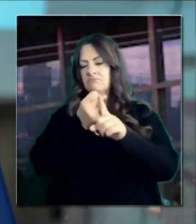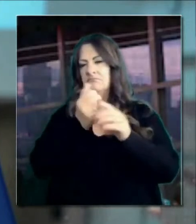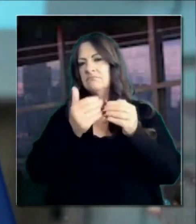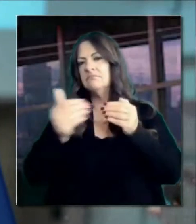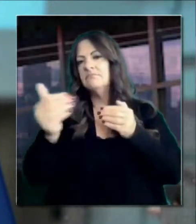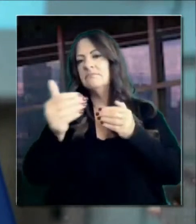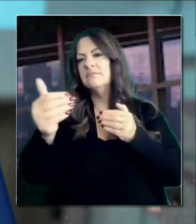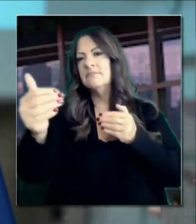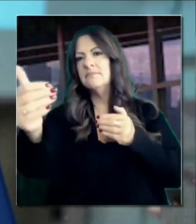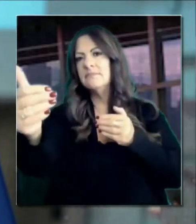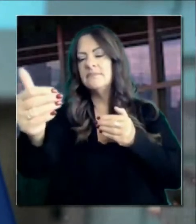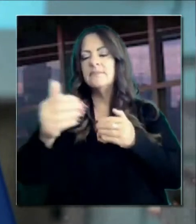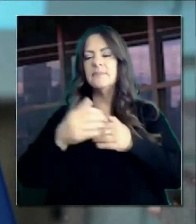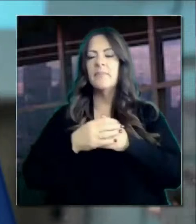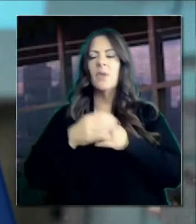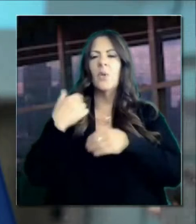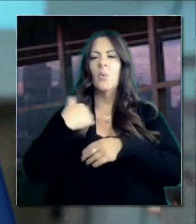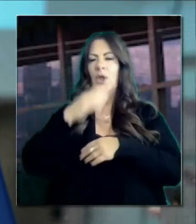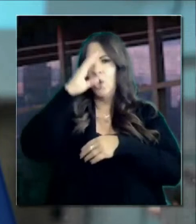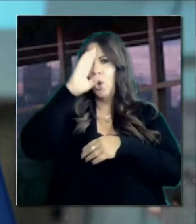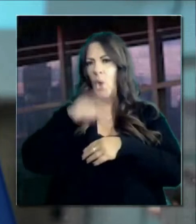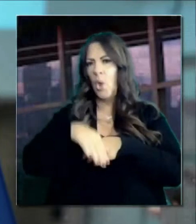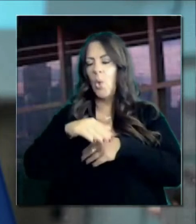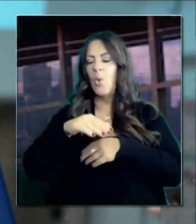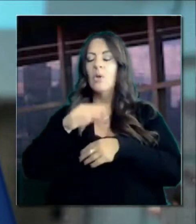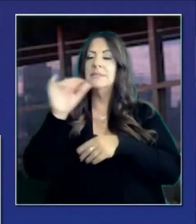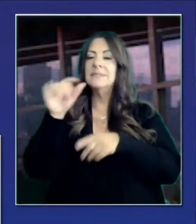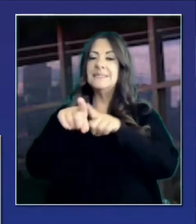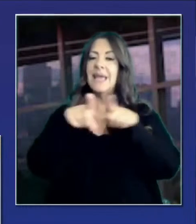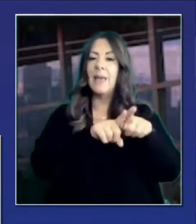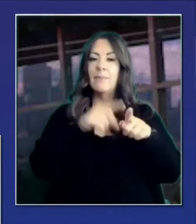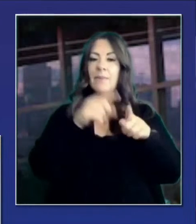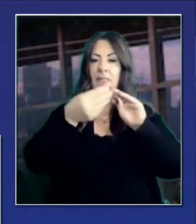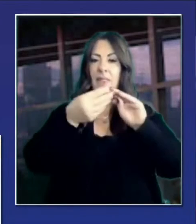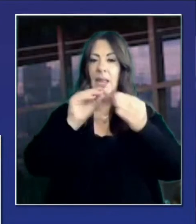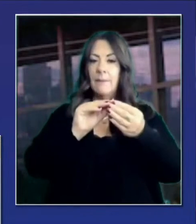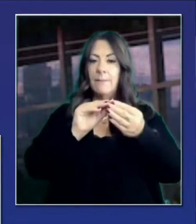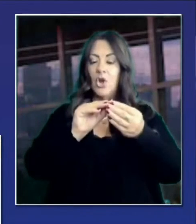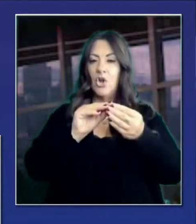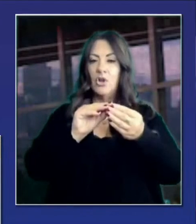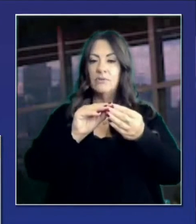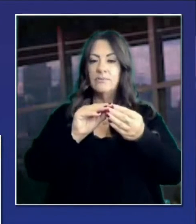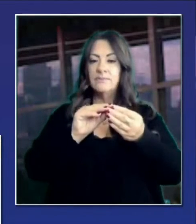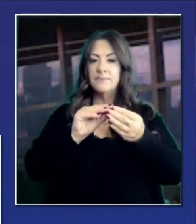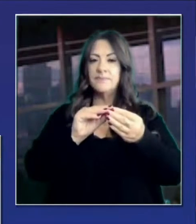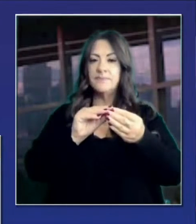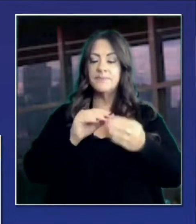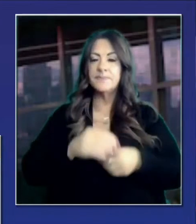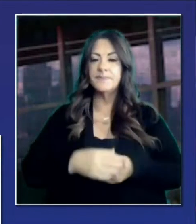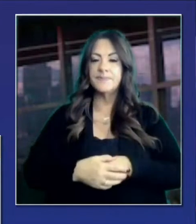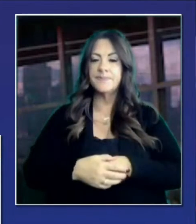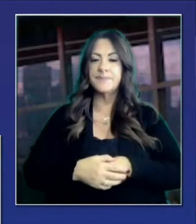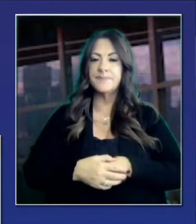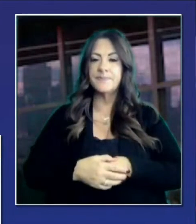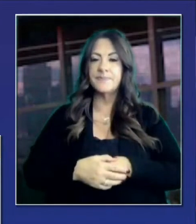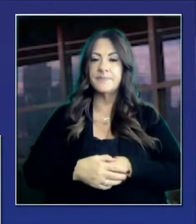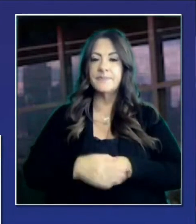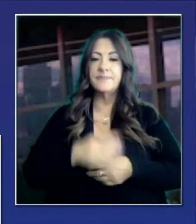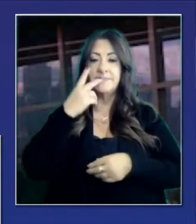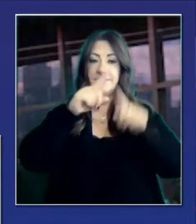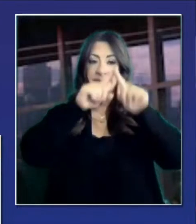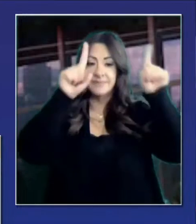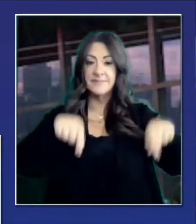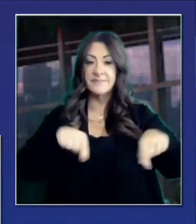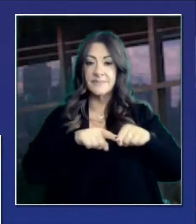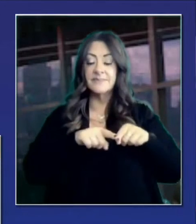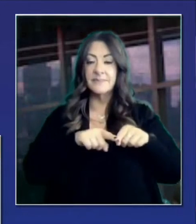numbers, we can see the data that you see on your screen, this slide that shows where we anticipate, based on our